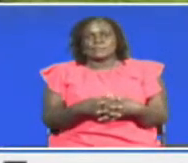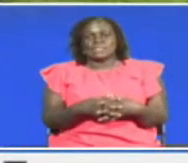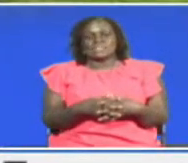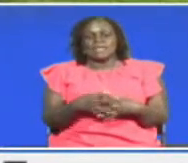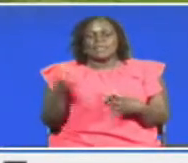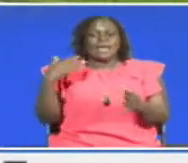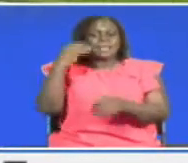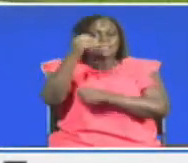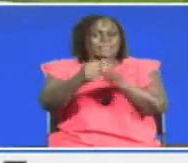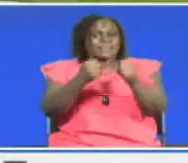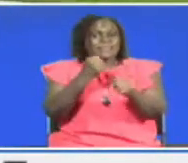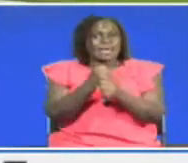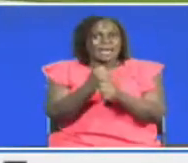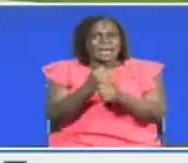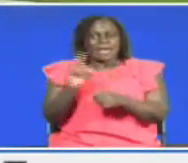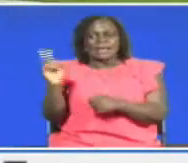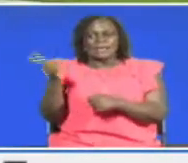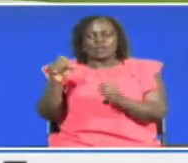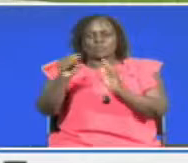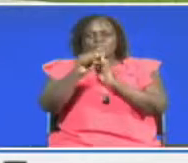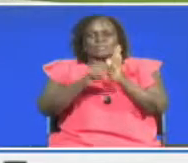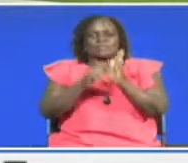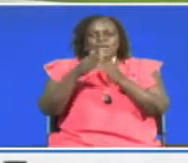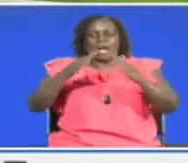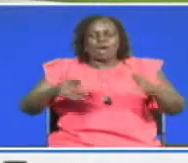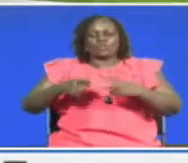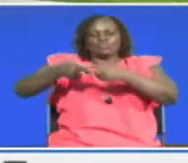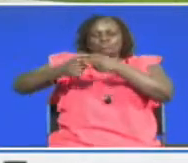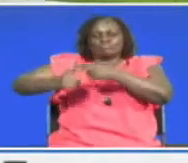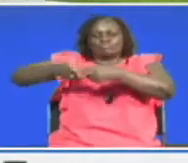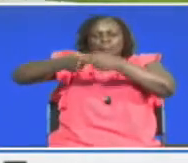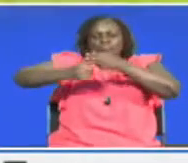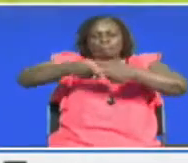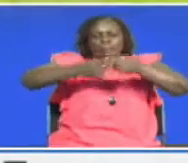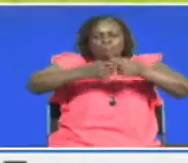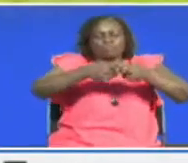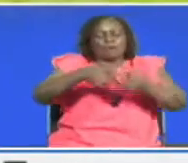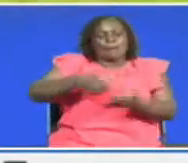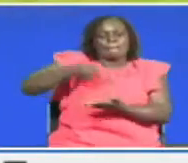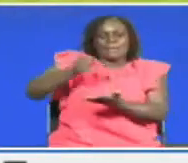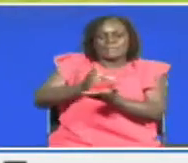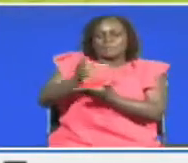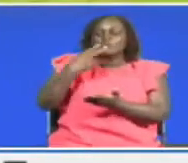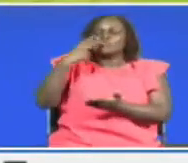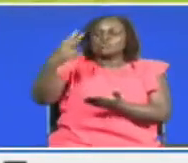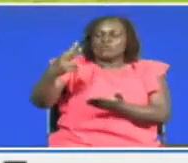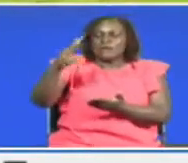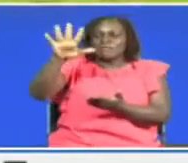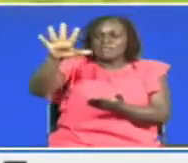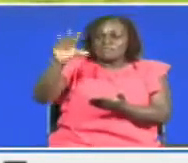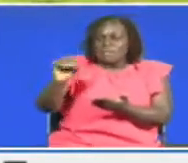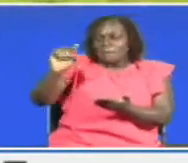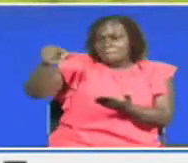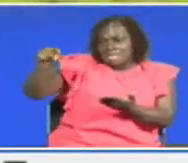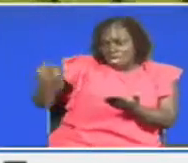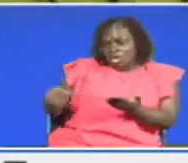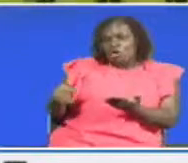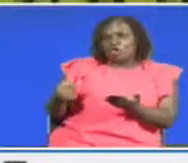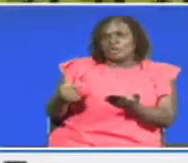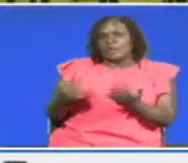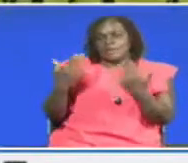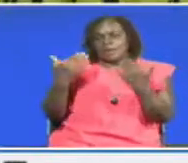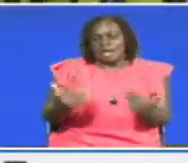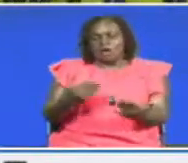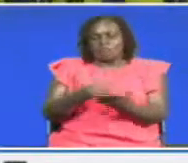Since last year, the Nairobi State House has been undergoing renovation with a budget allocation of 250 million shillings in the